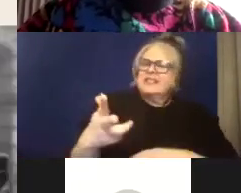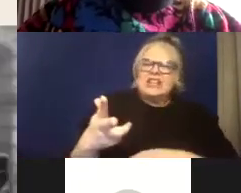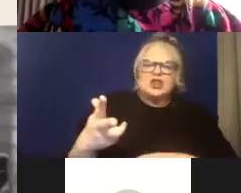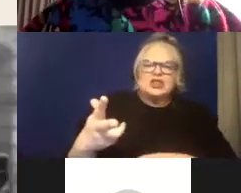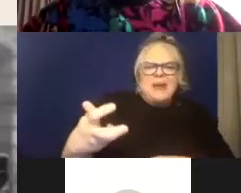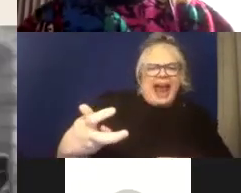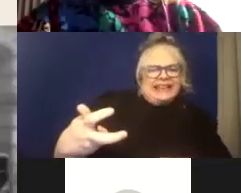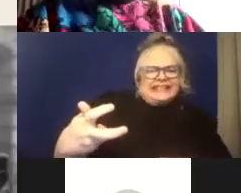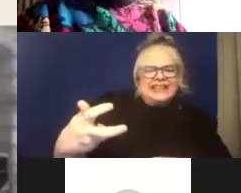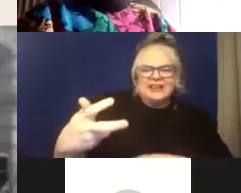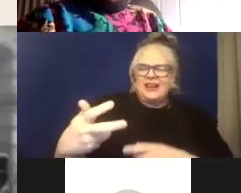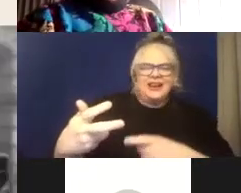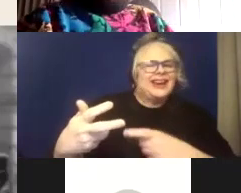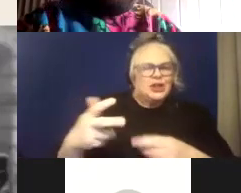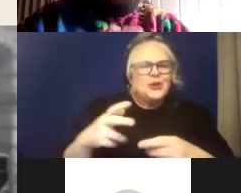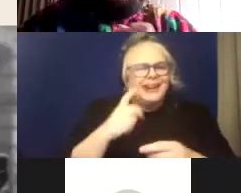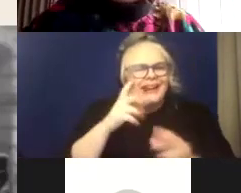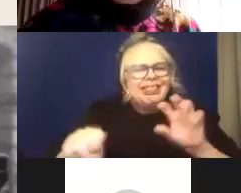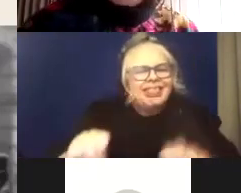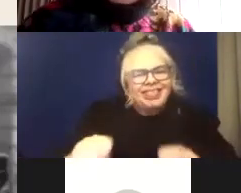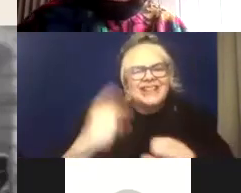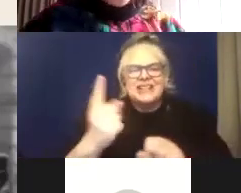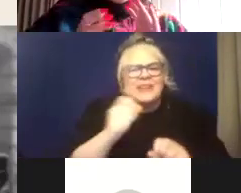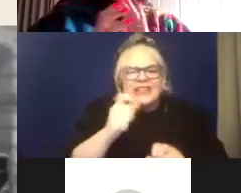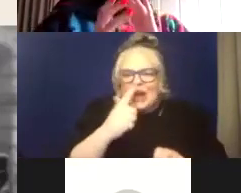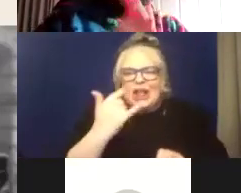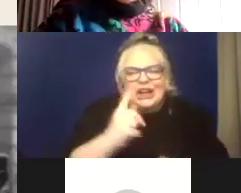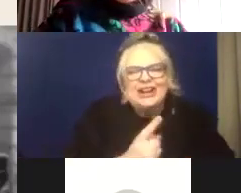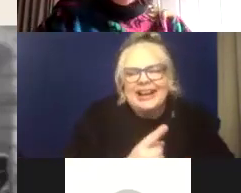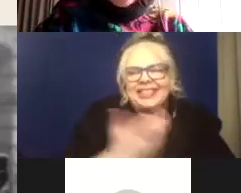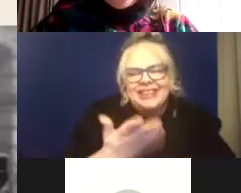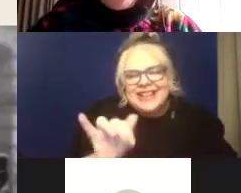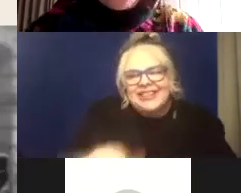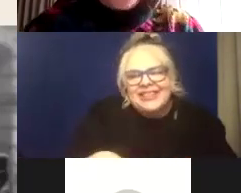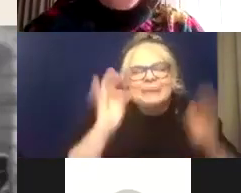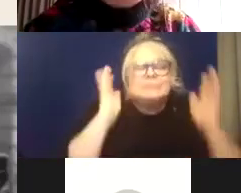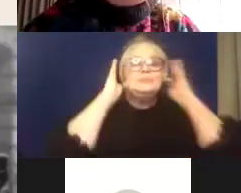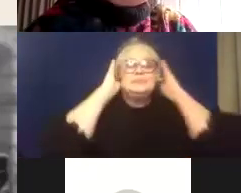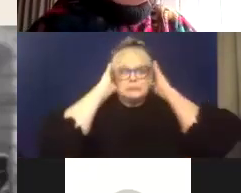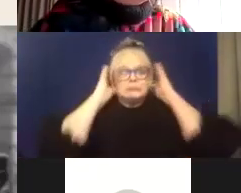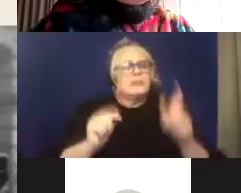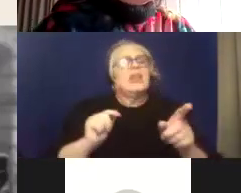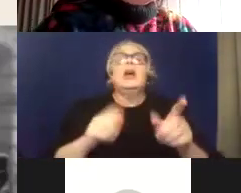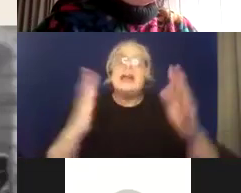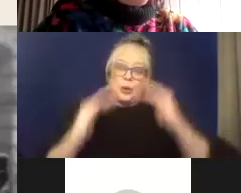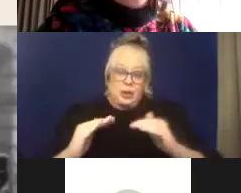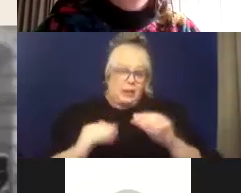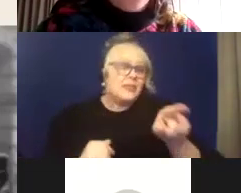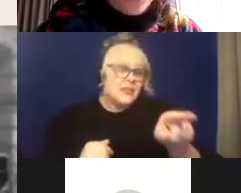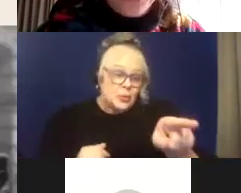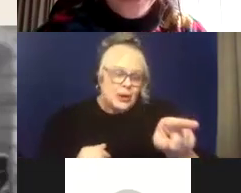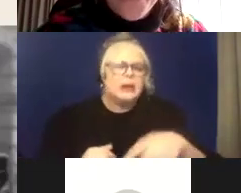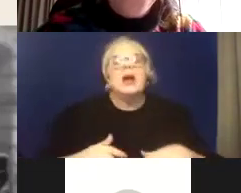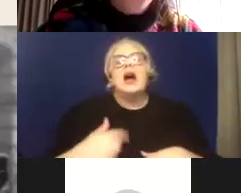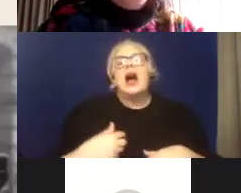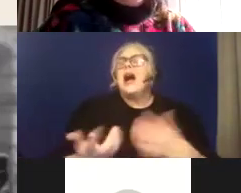I think this one is a better old picture example, and I've been seeing so many fake historical photos lately that I wanted to make sure to include